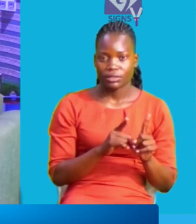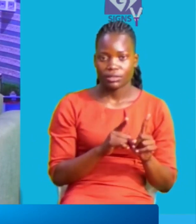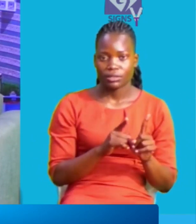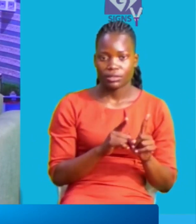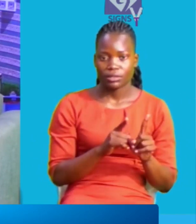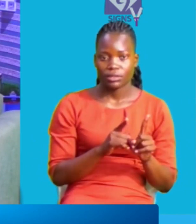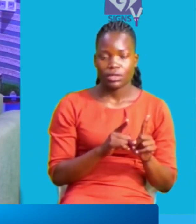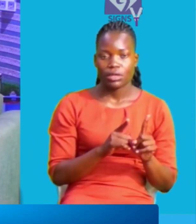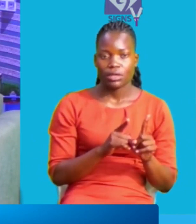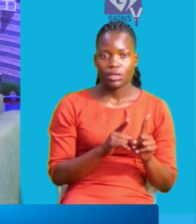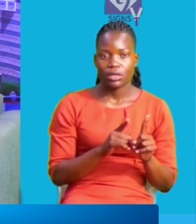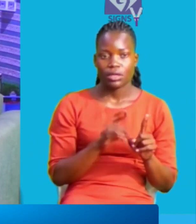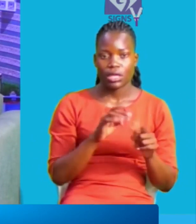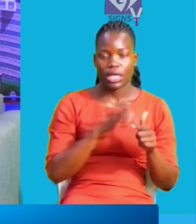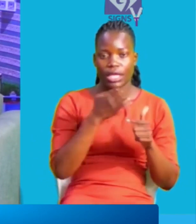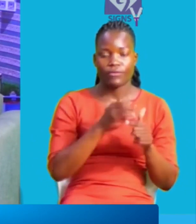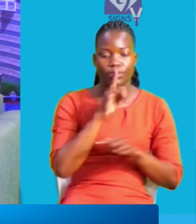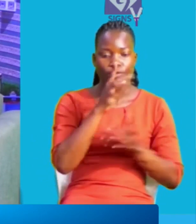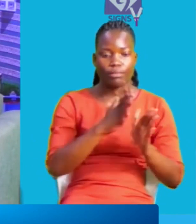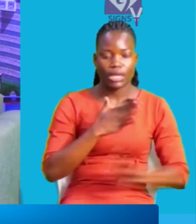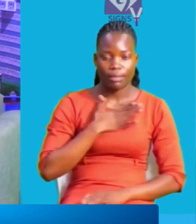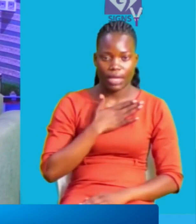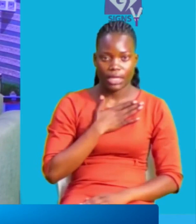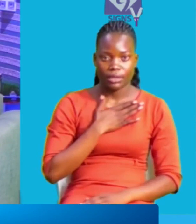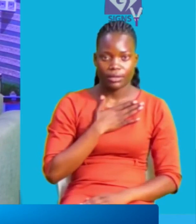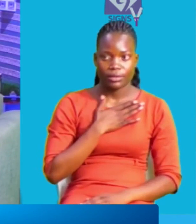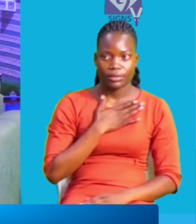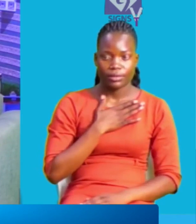so, hopefully, even my commander,